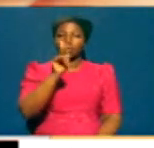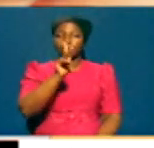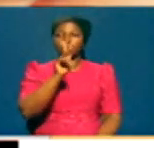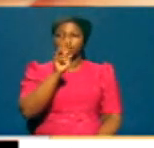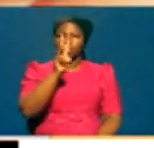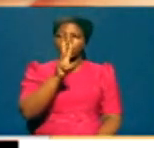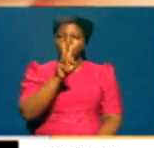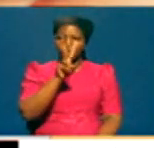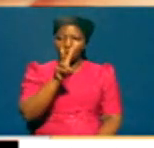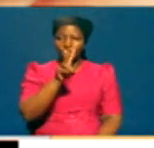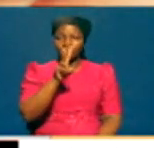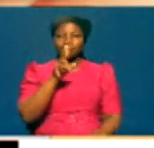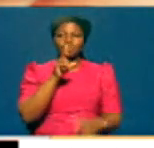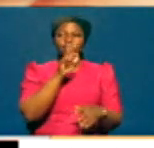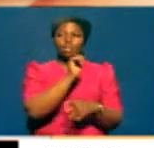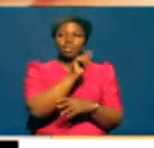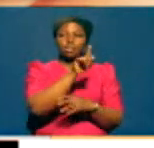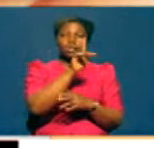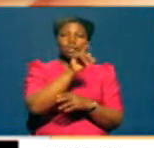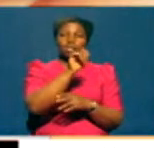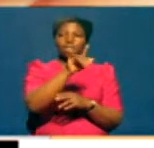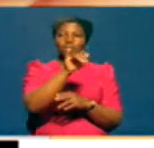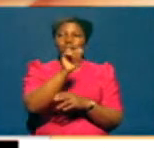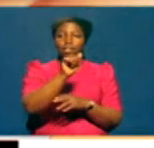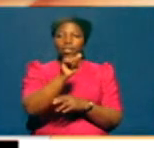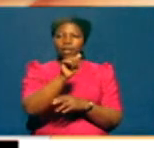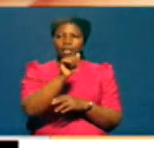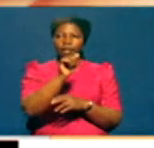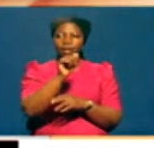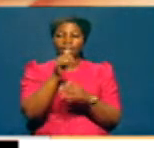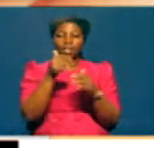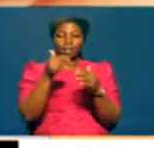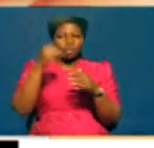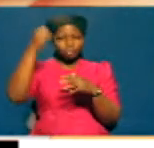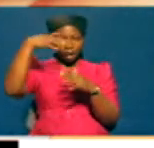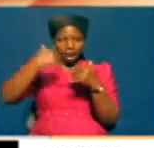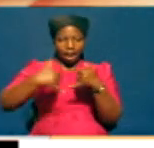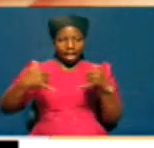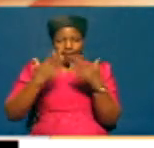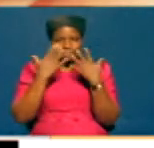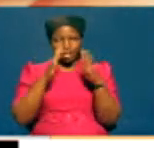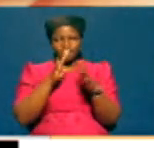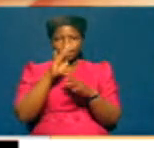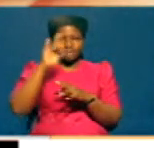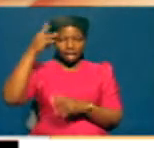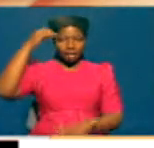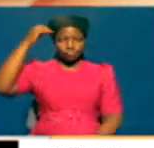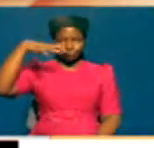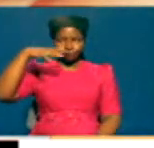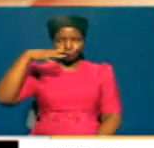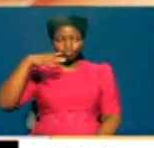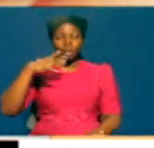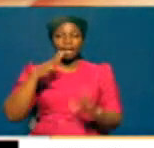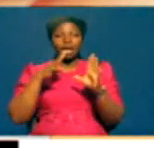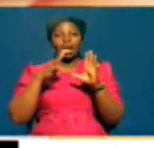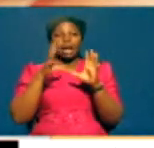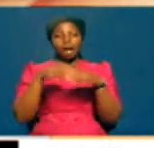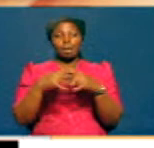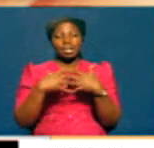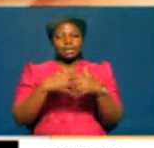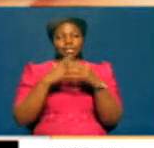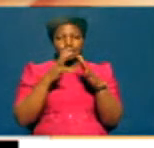Narok transmission power line is completed. Kenya Electricity Transmission Company engineer Nicholas Kandie says the project